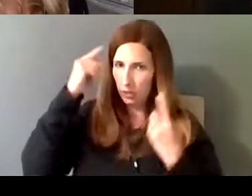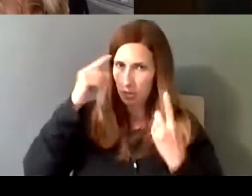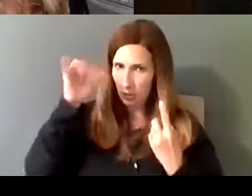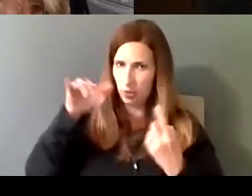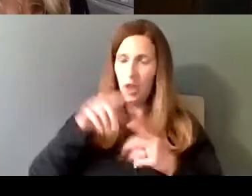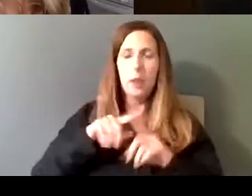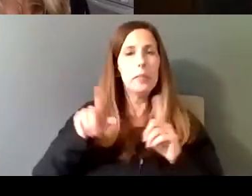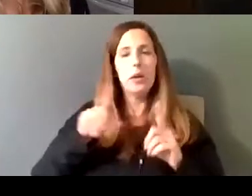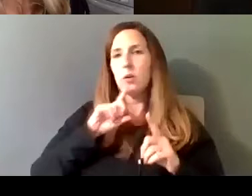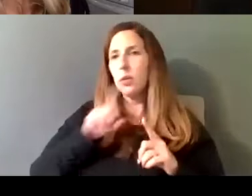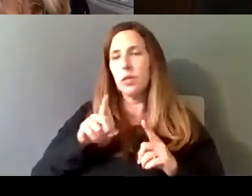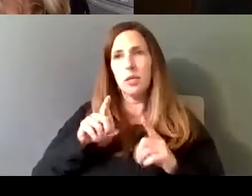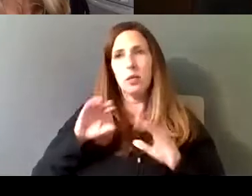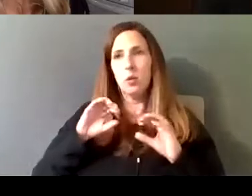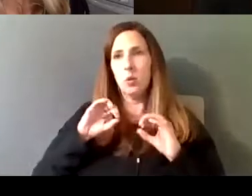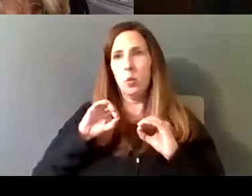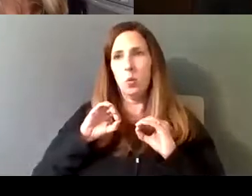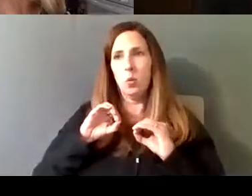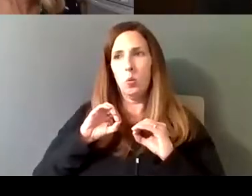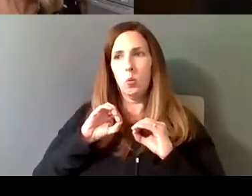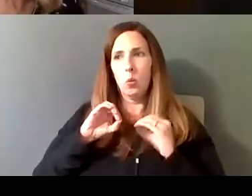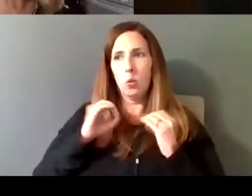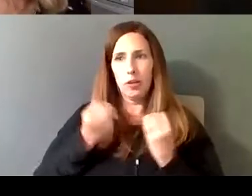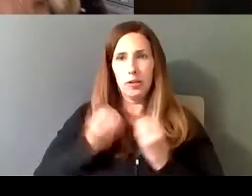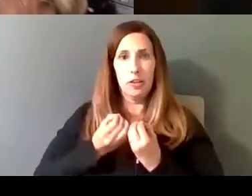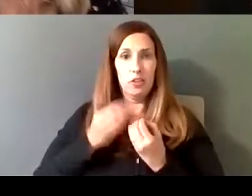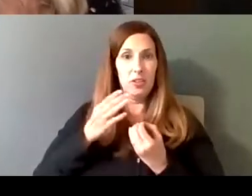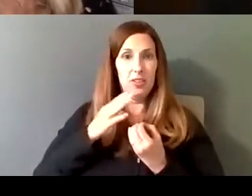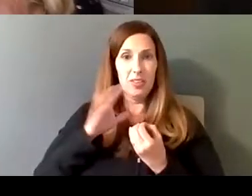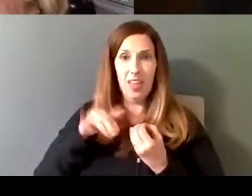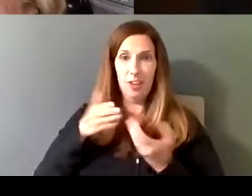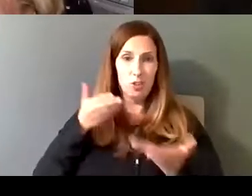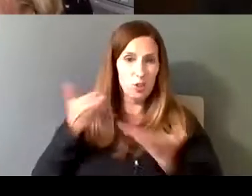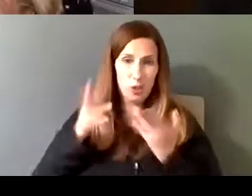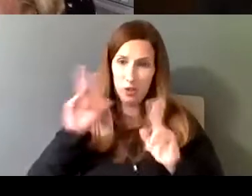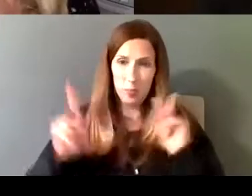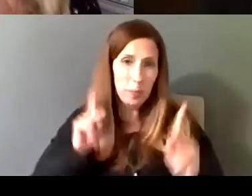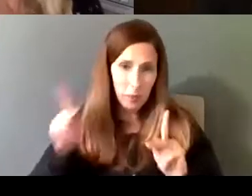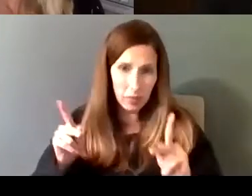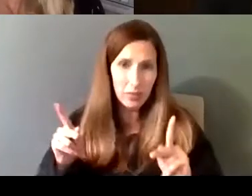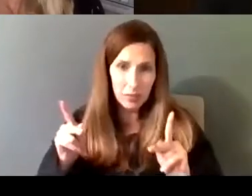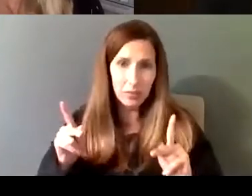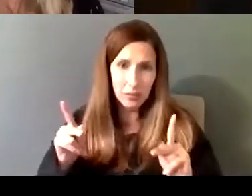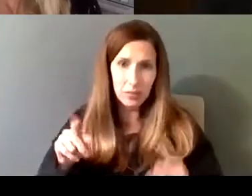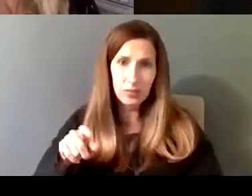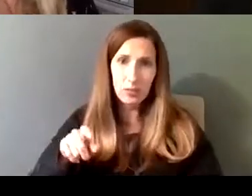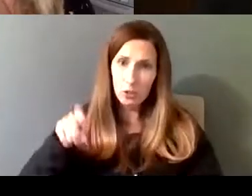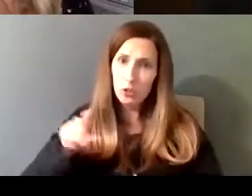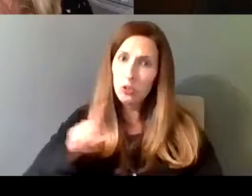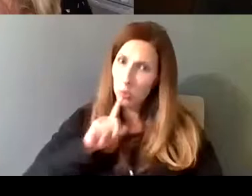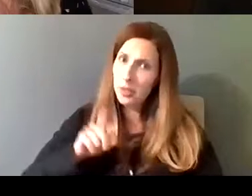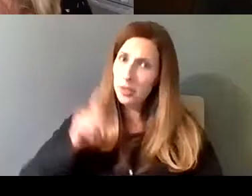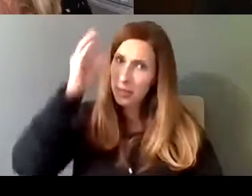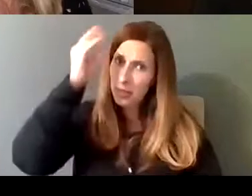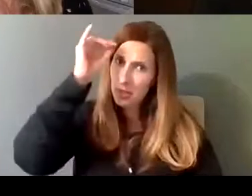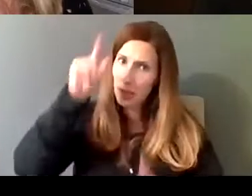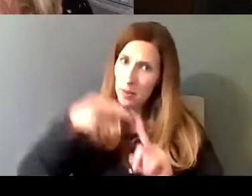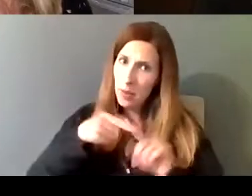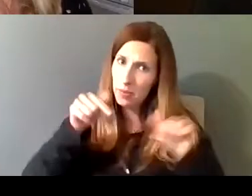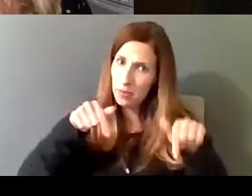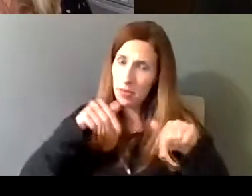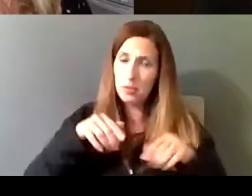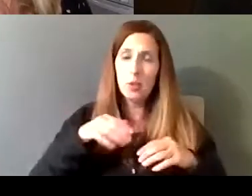think organizations that serve people should really be thinking about this. Organizations